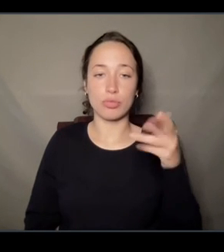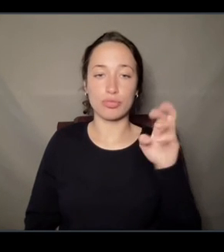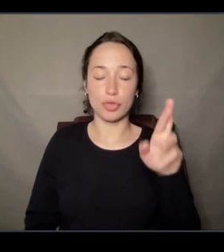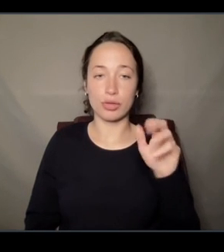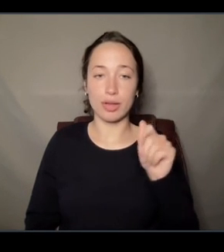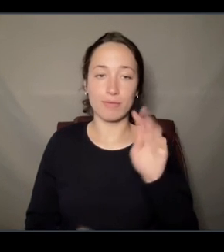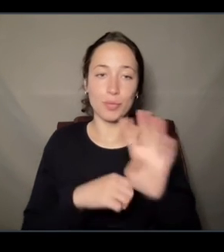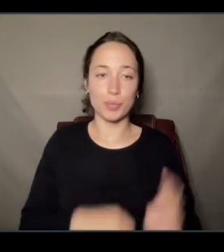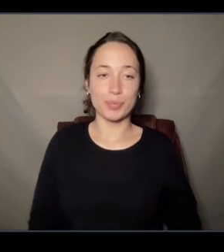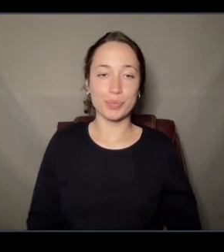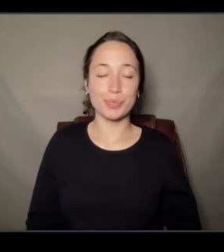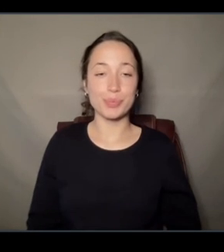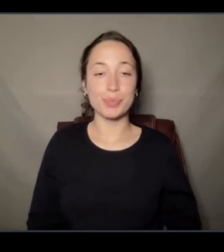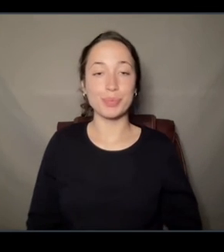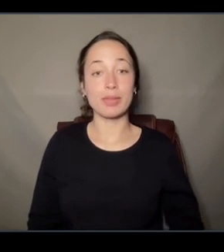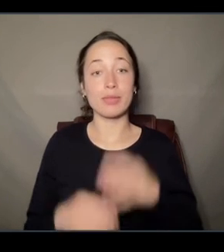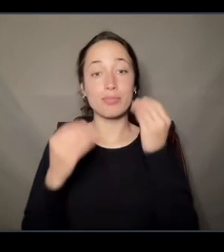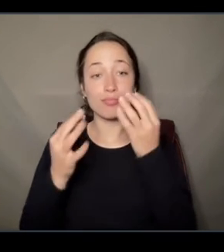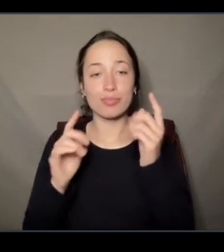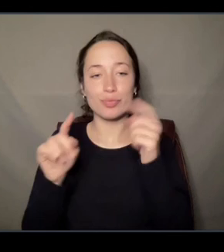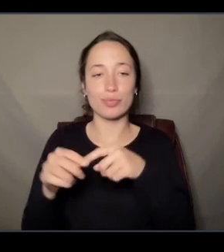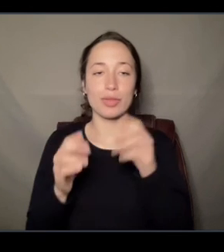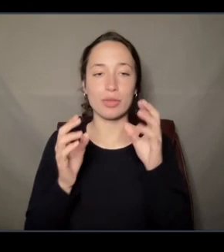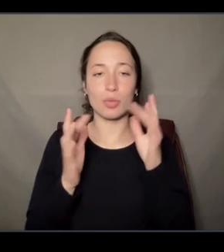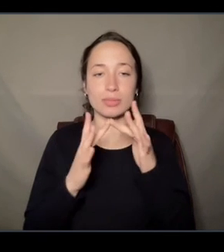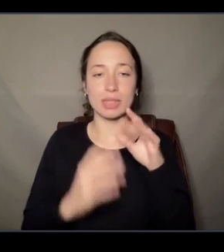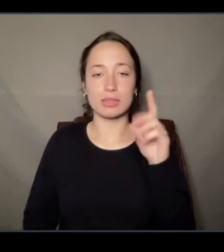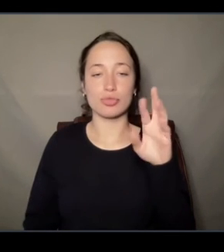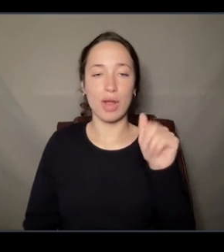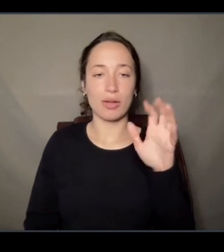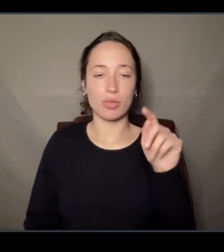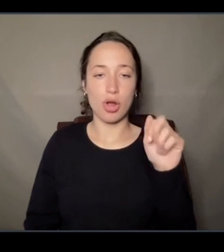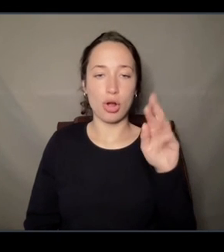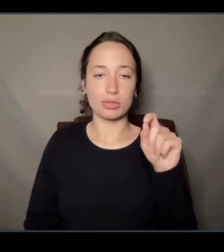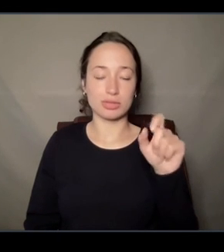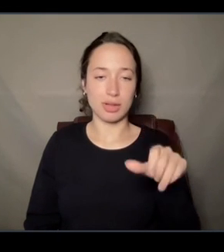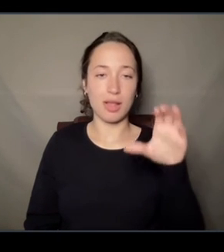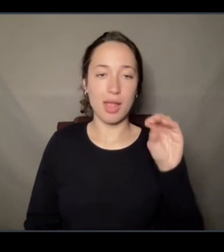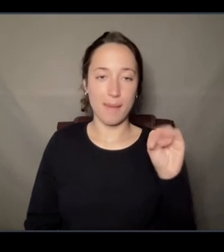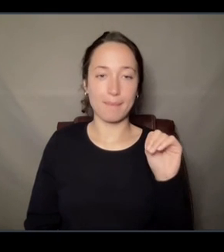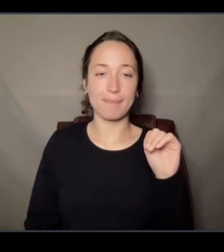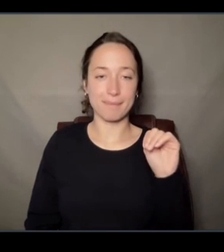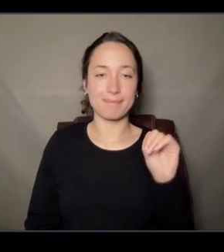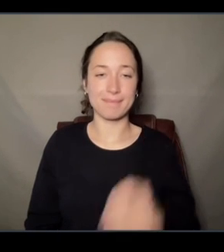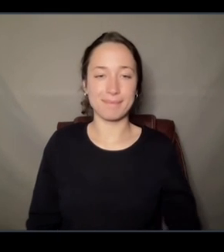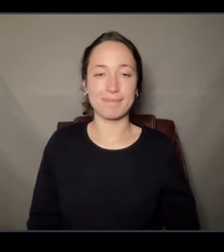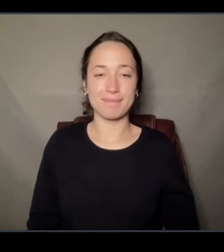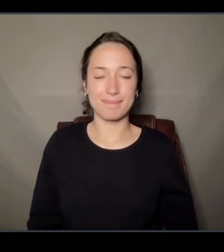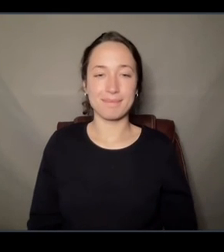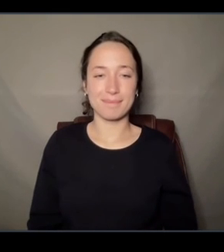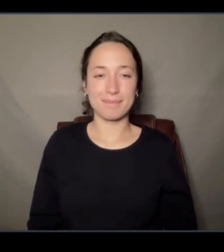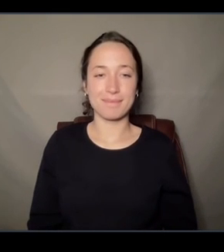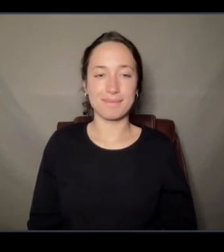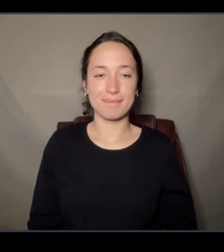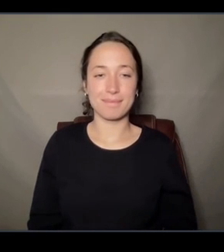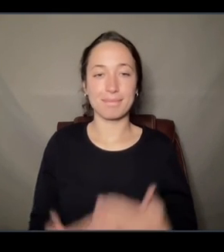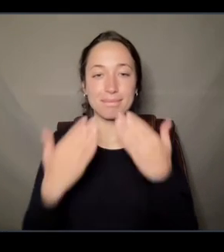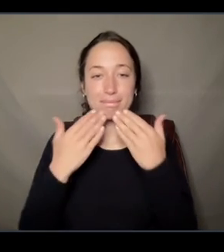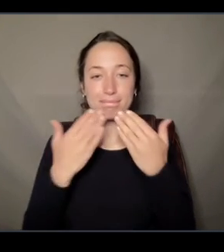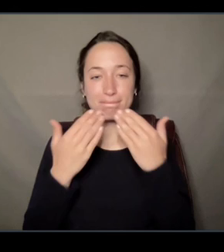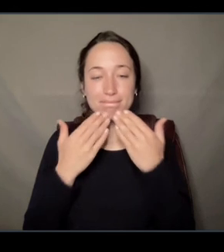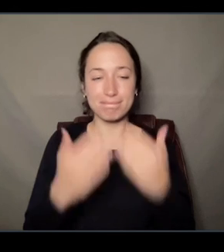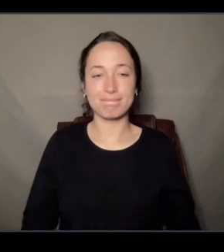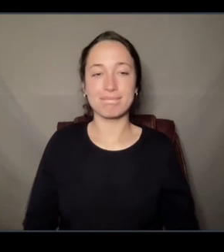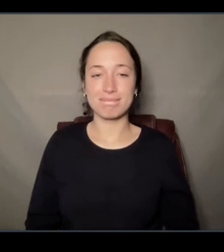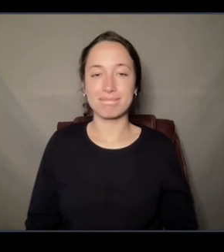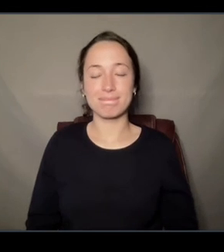4 o'clock. And for more information, please go to our website, which is dracutarts.com. And thank you